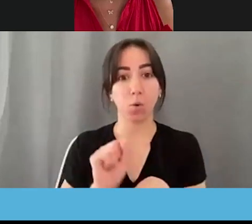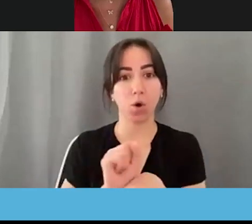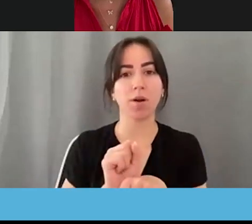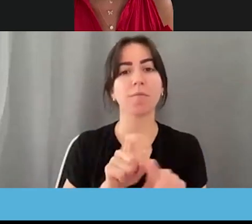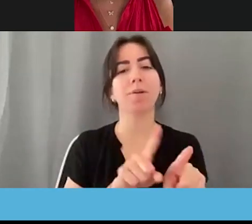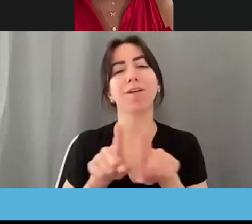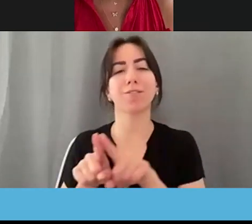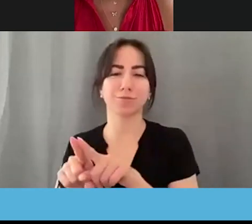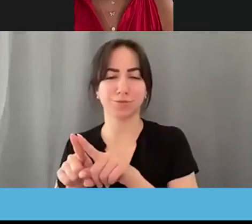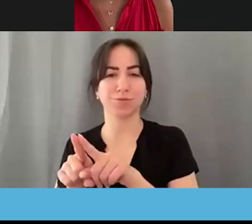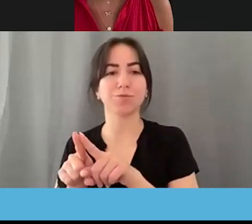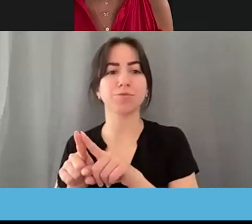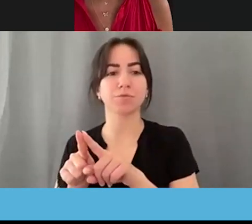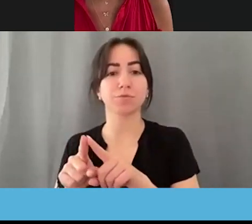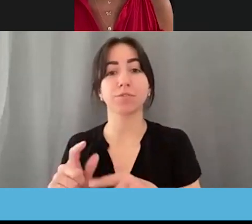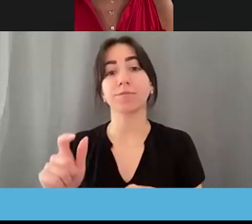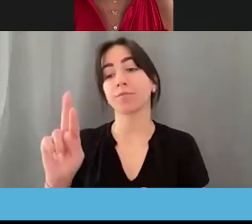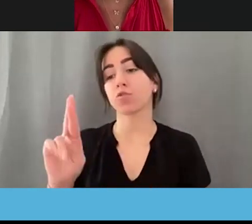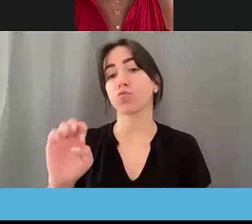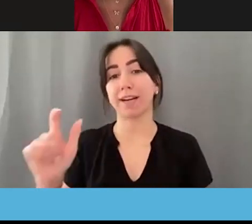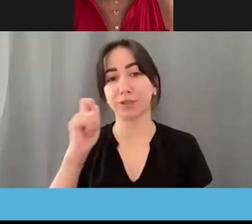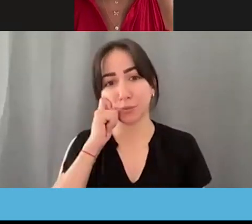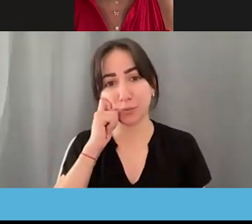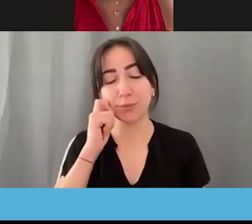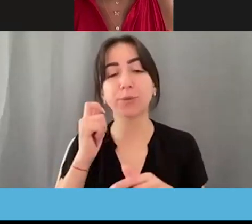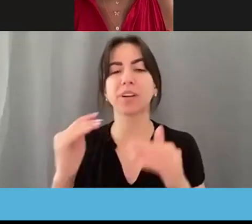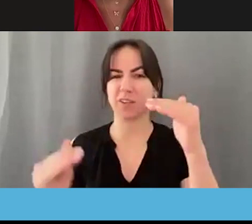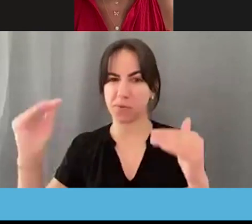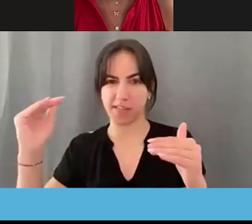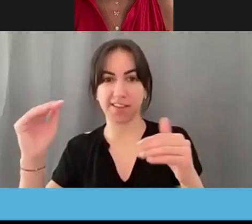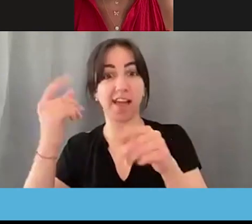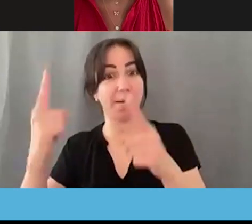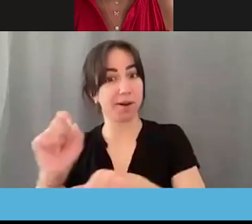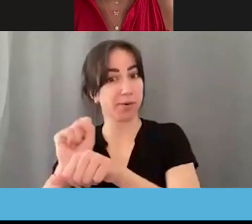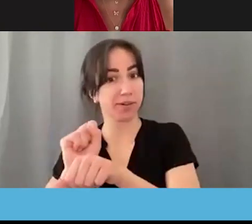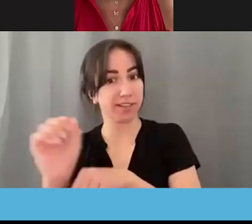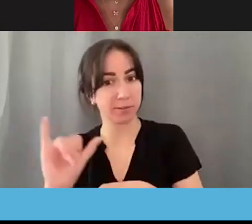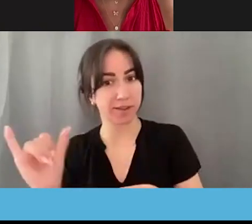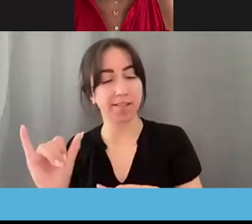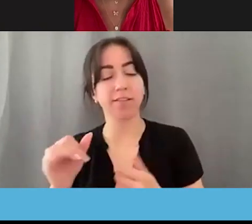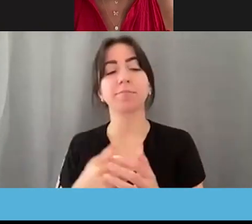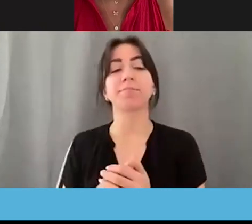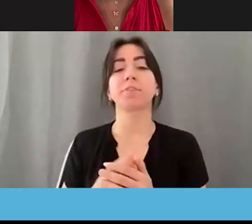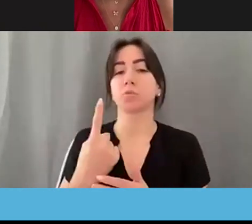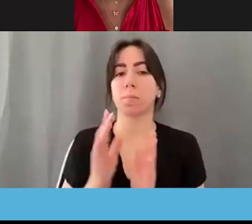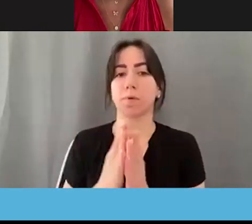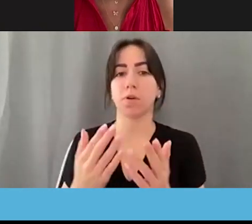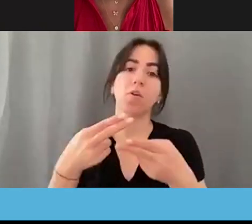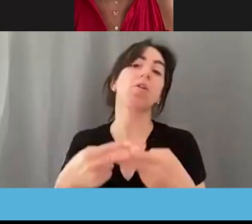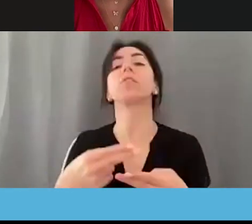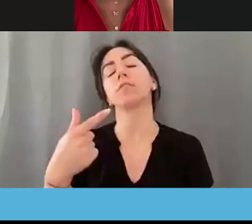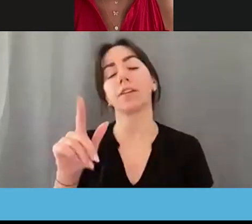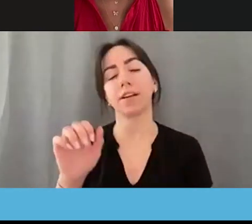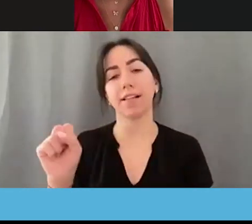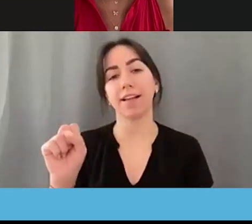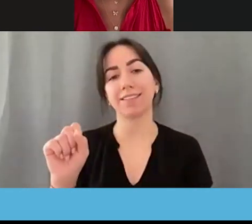with regard to racial inequality in the workplace. There's a much more recent book called The Glass Ceiling in the